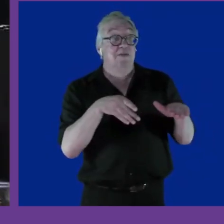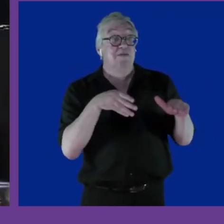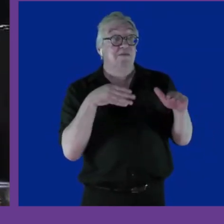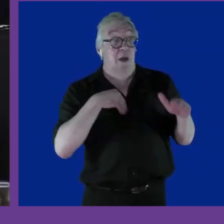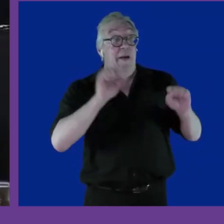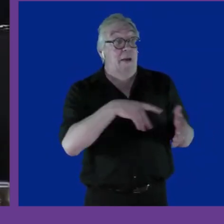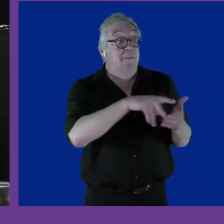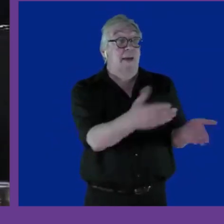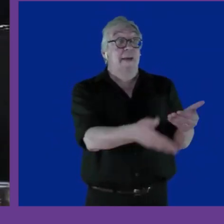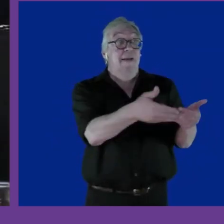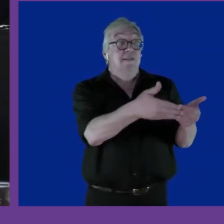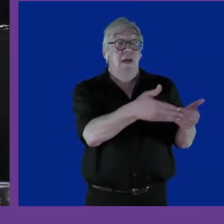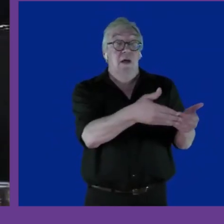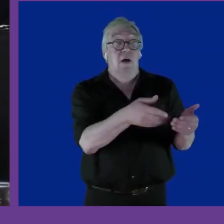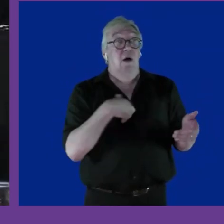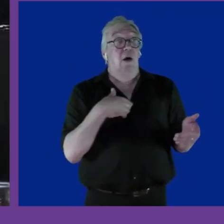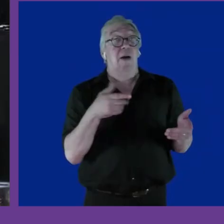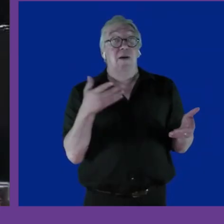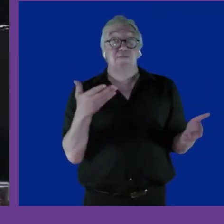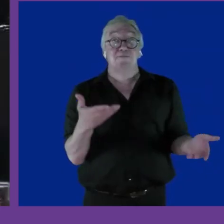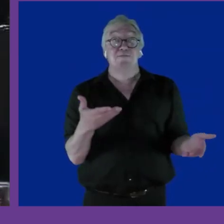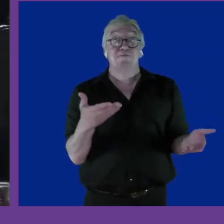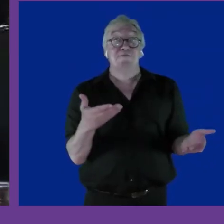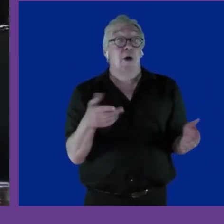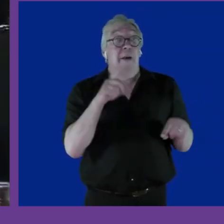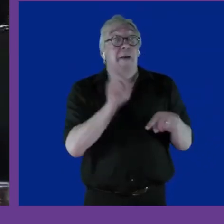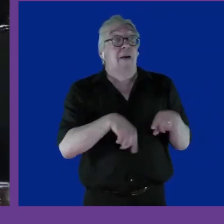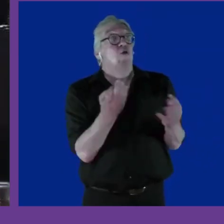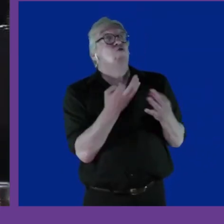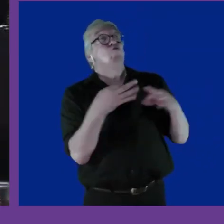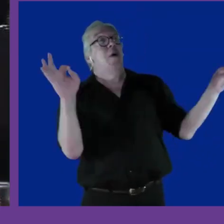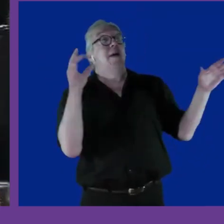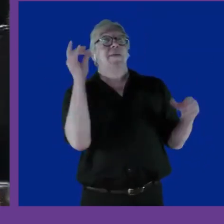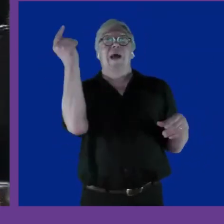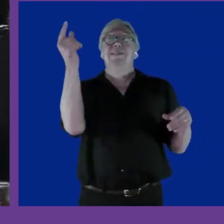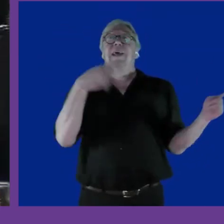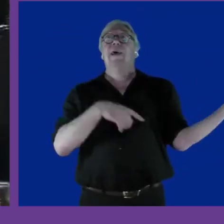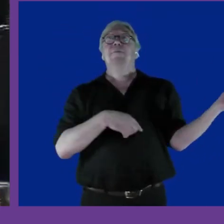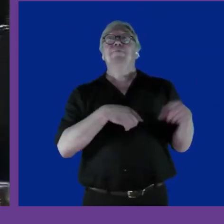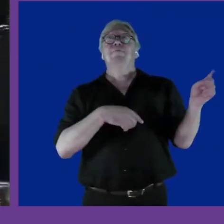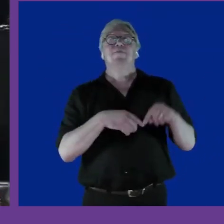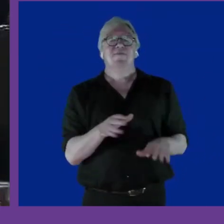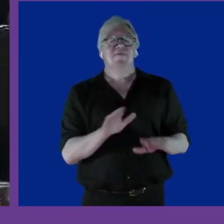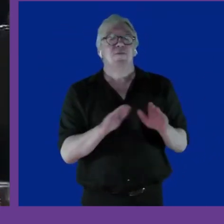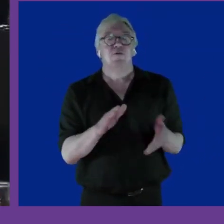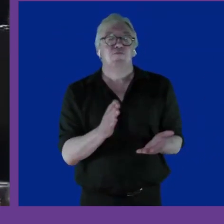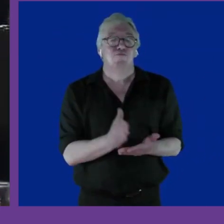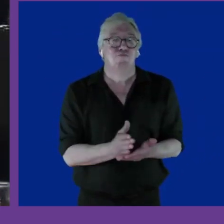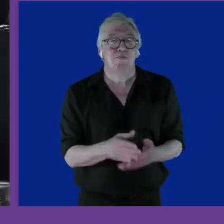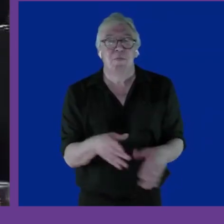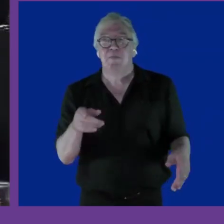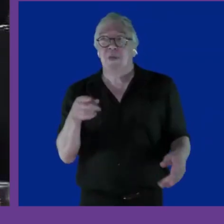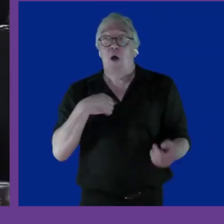this. I mean, when I hear about when talking to organizations who are thinking